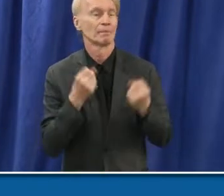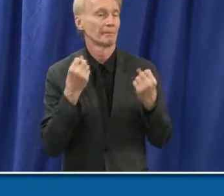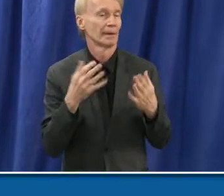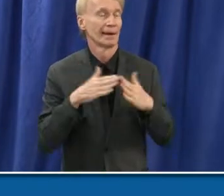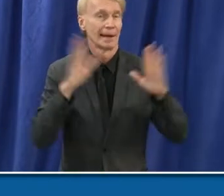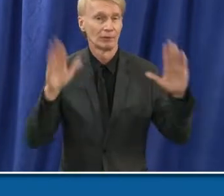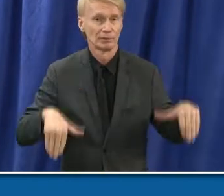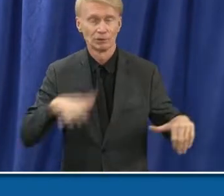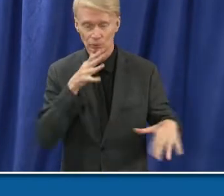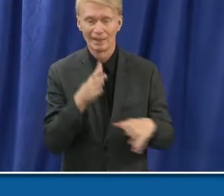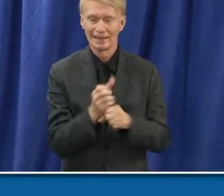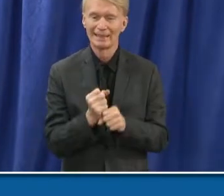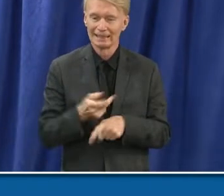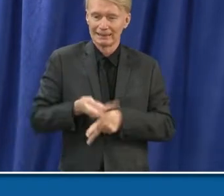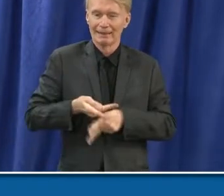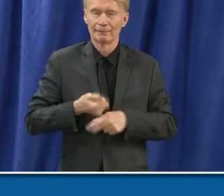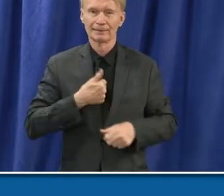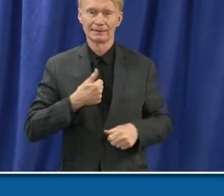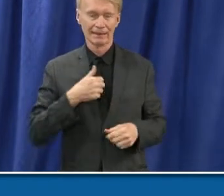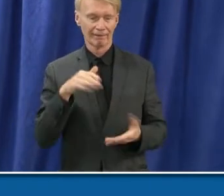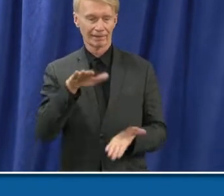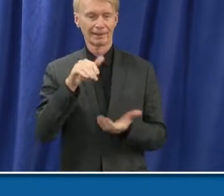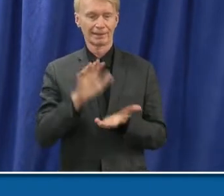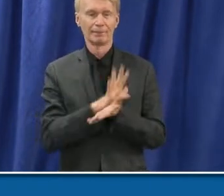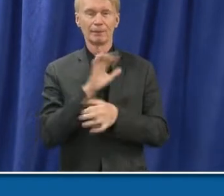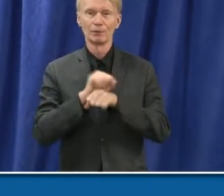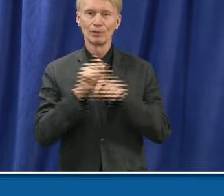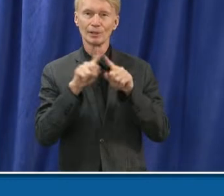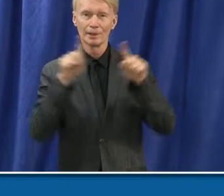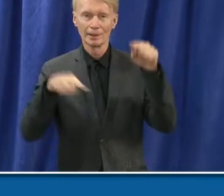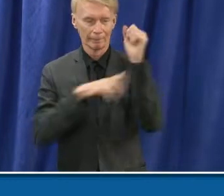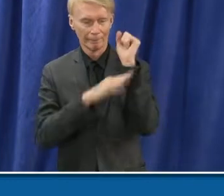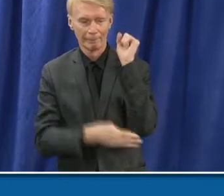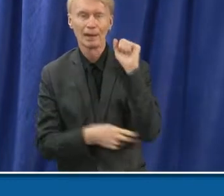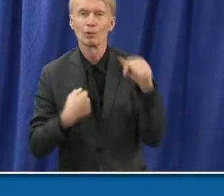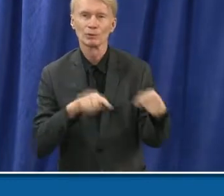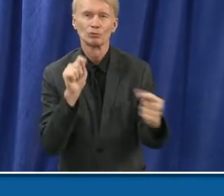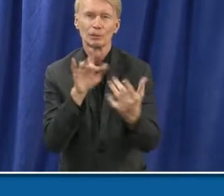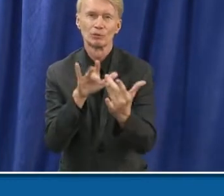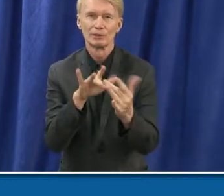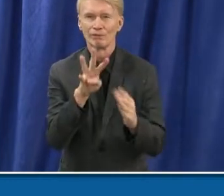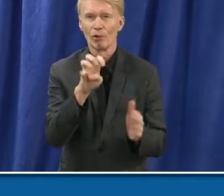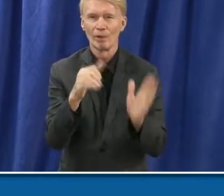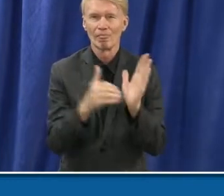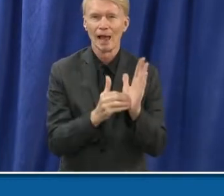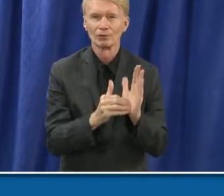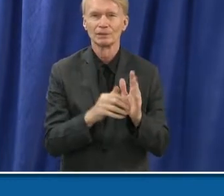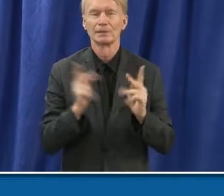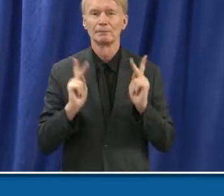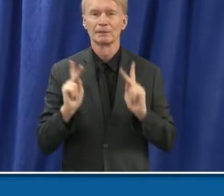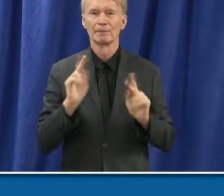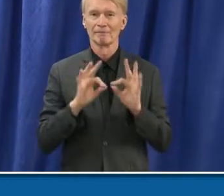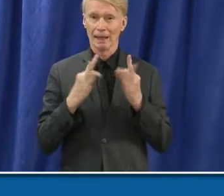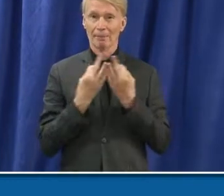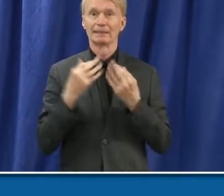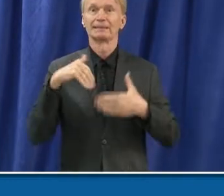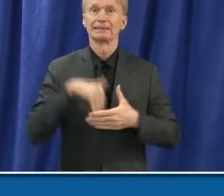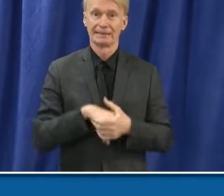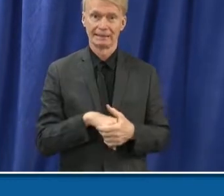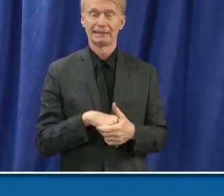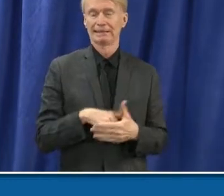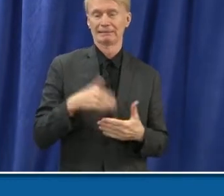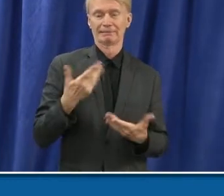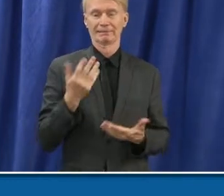these care kits by the end of the year, and we're on track to reach 400,000 households by February 1st. Also been working with many of